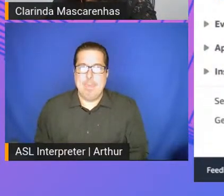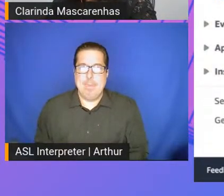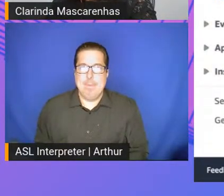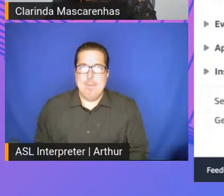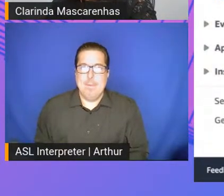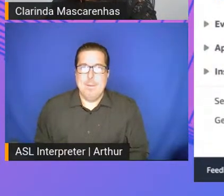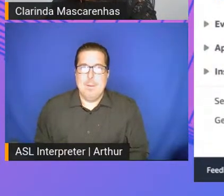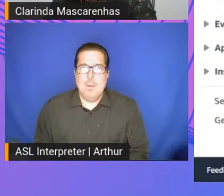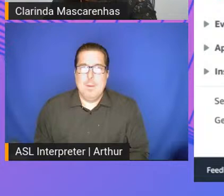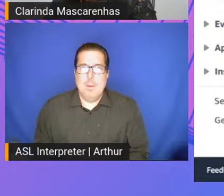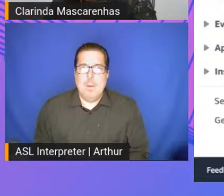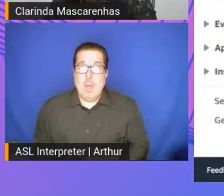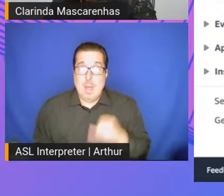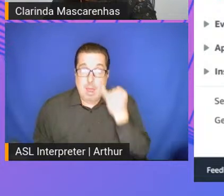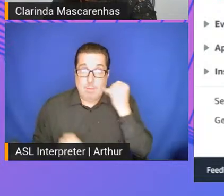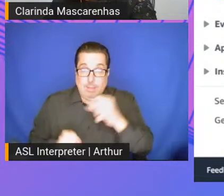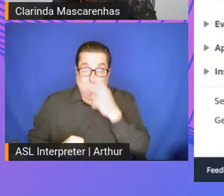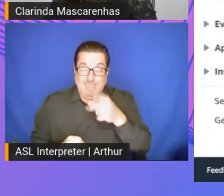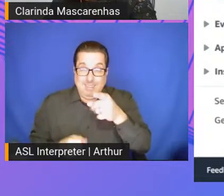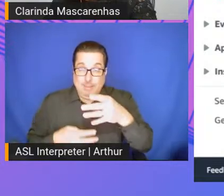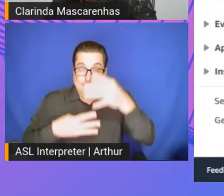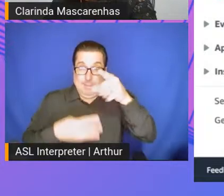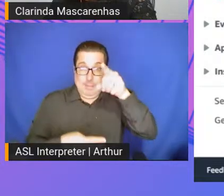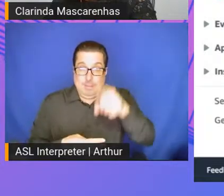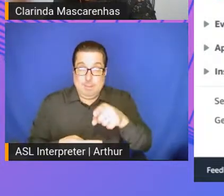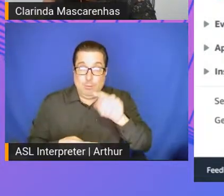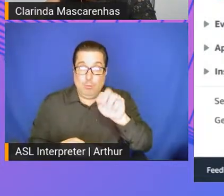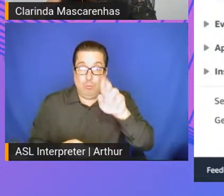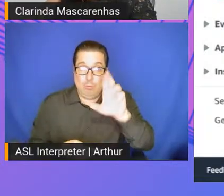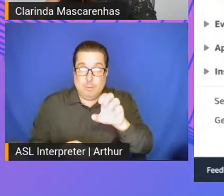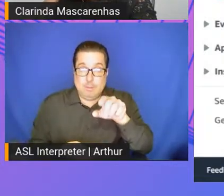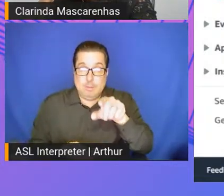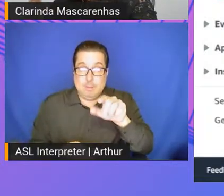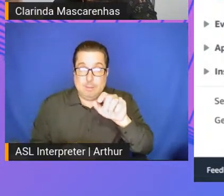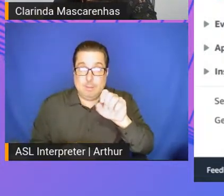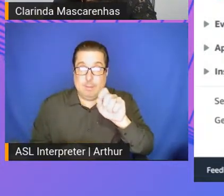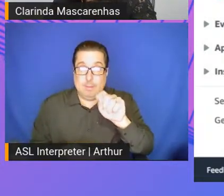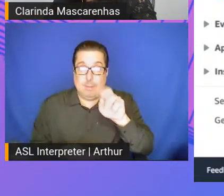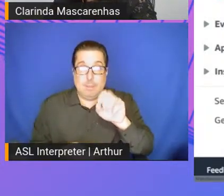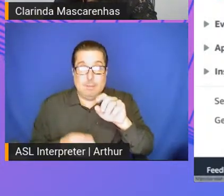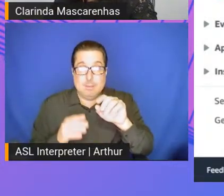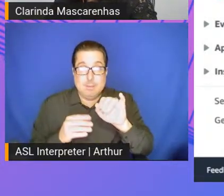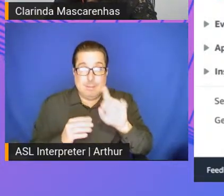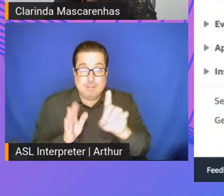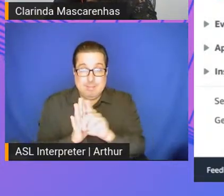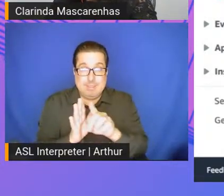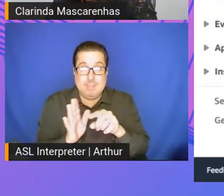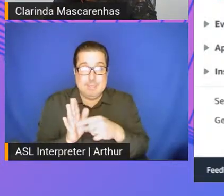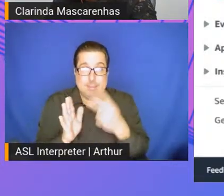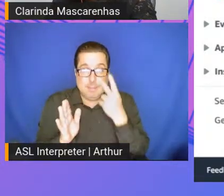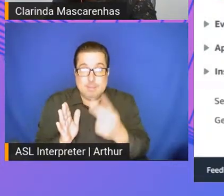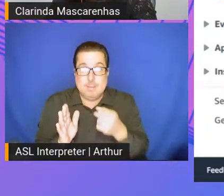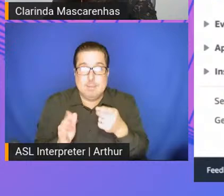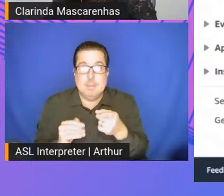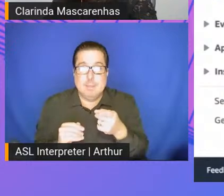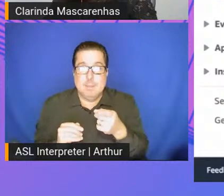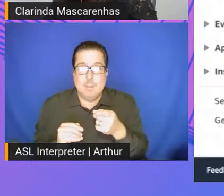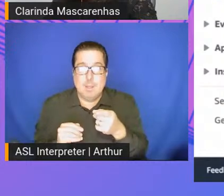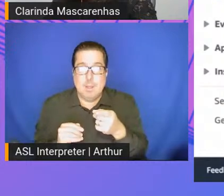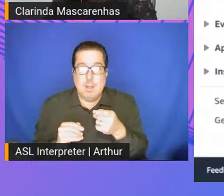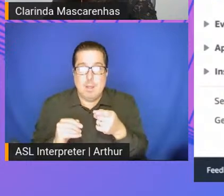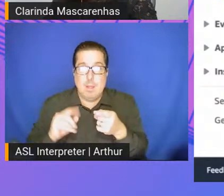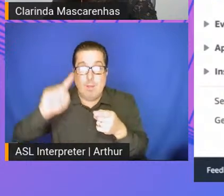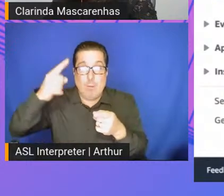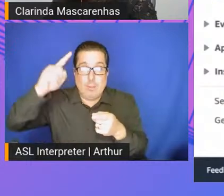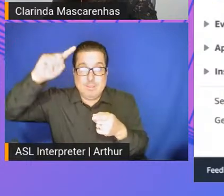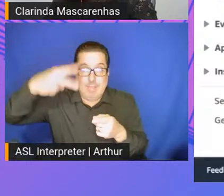If you can see here, the second last trace ID, it is right up